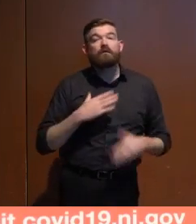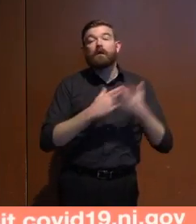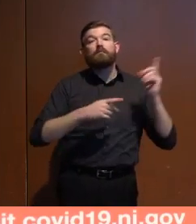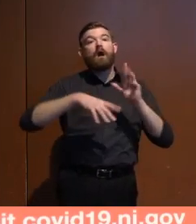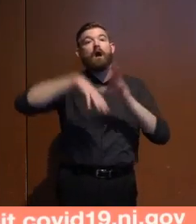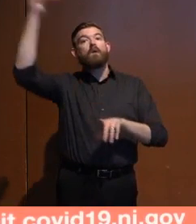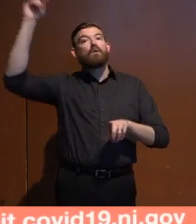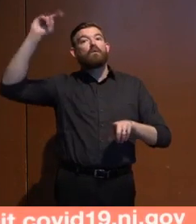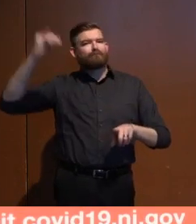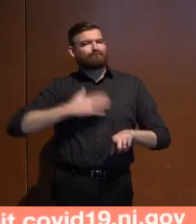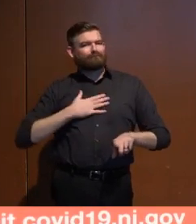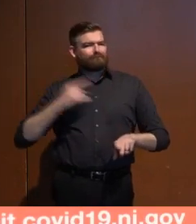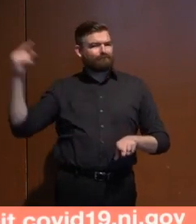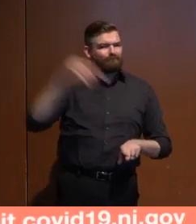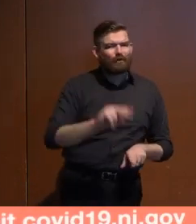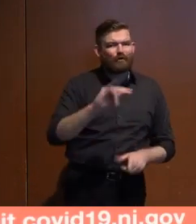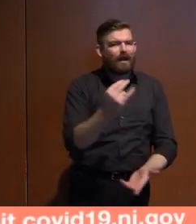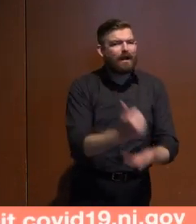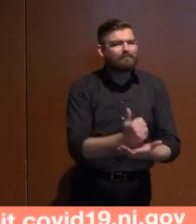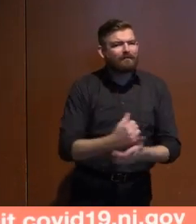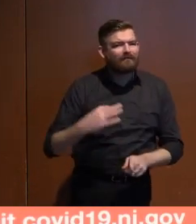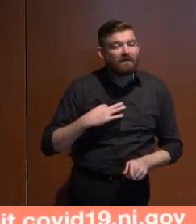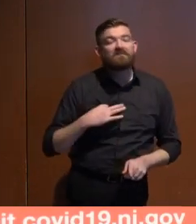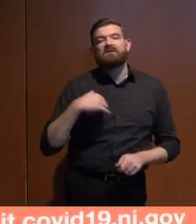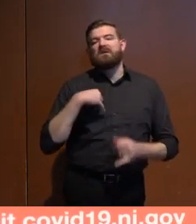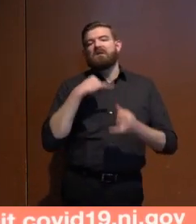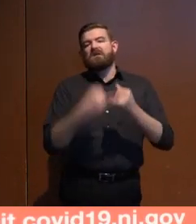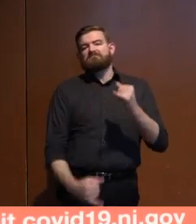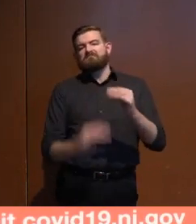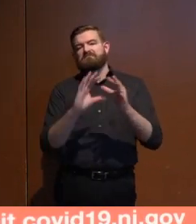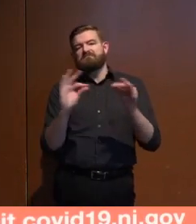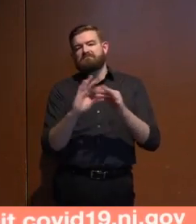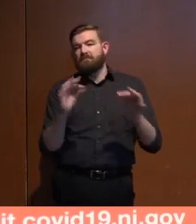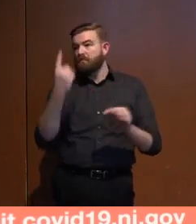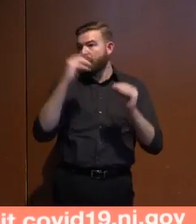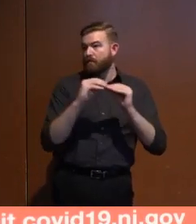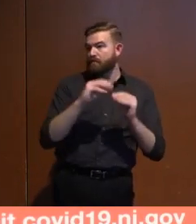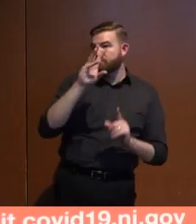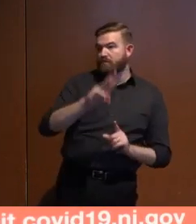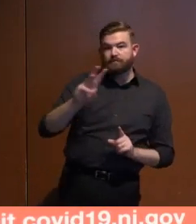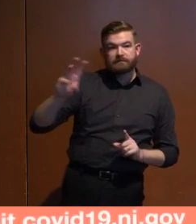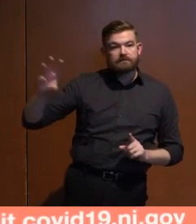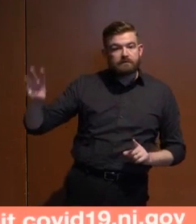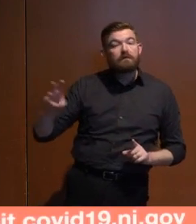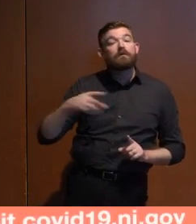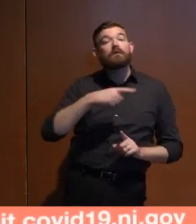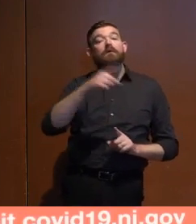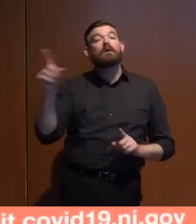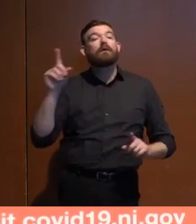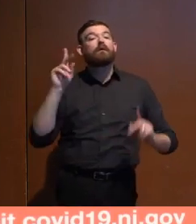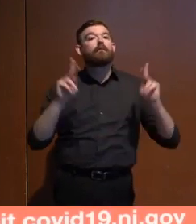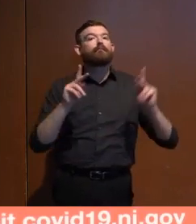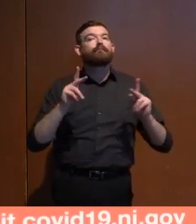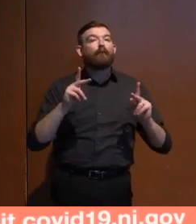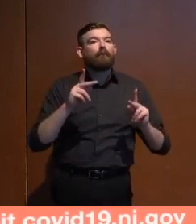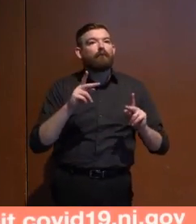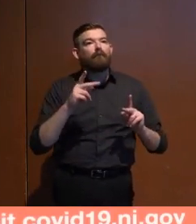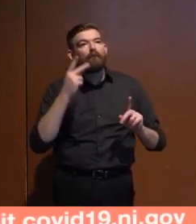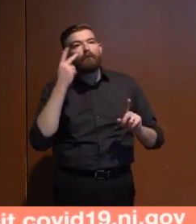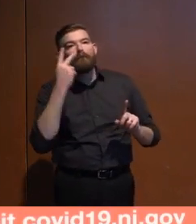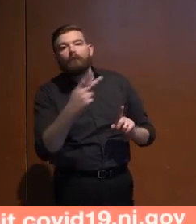Finally, last project I want to mention is a site that we've stood up to report violations. This is